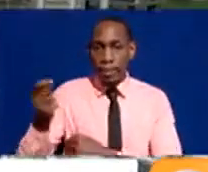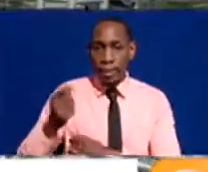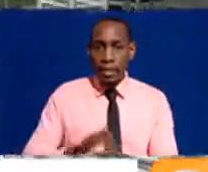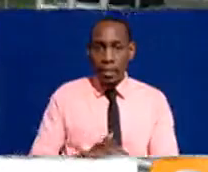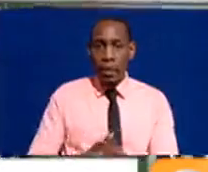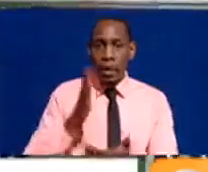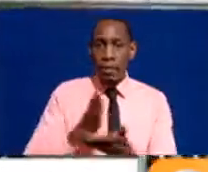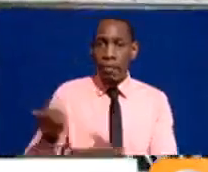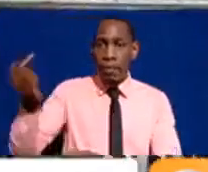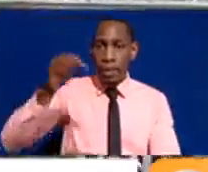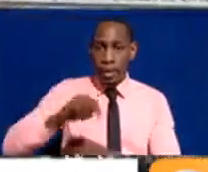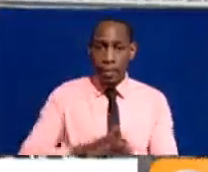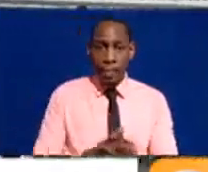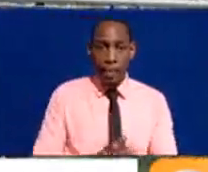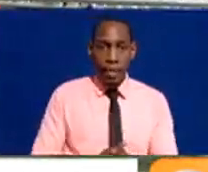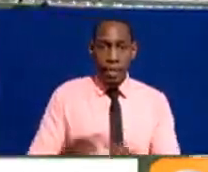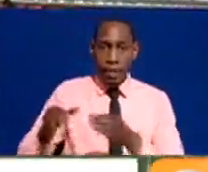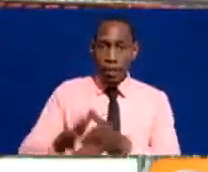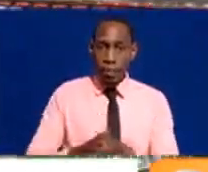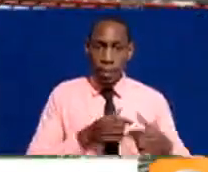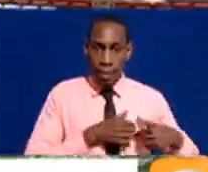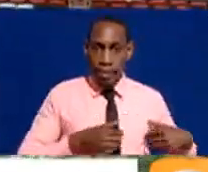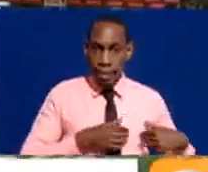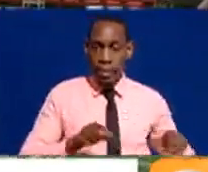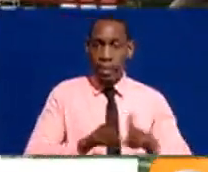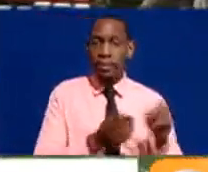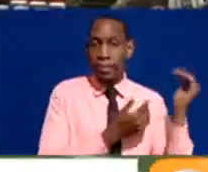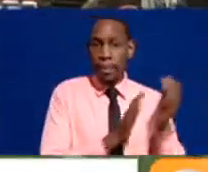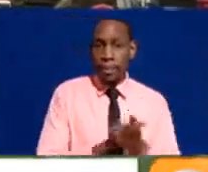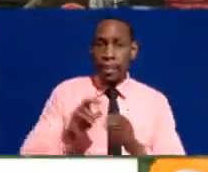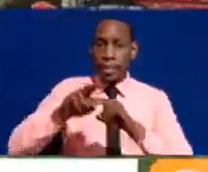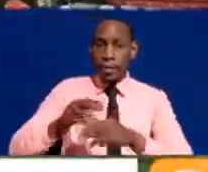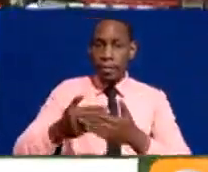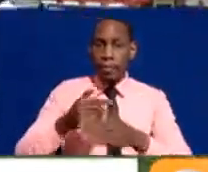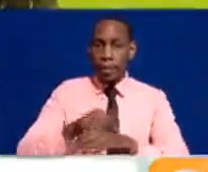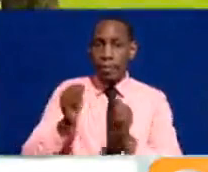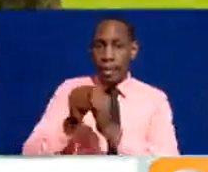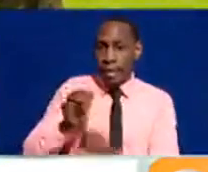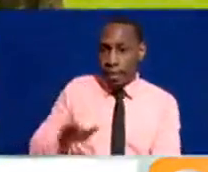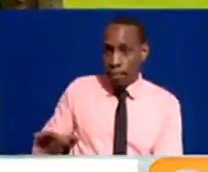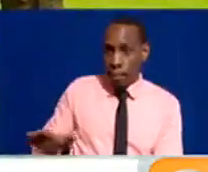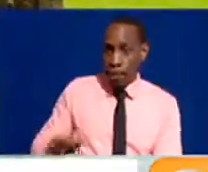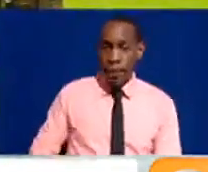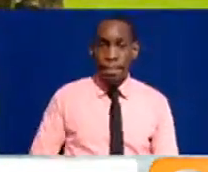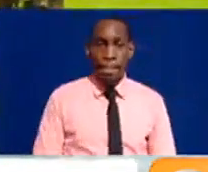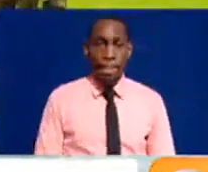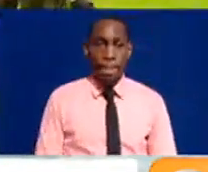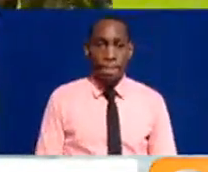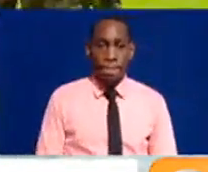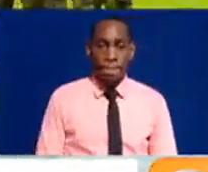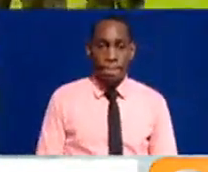confirmed attendance. The delegation of dignitaries is expected to be seated by 10 a.m.